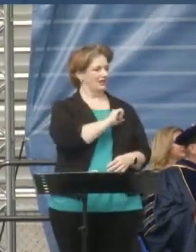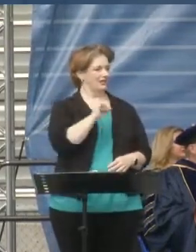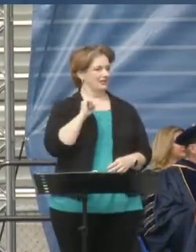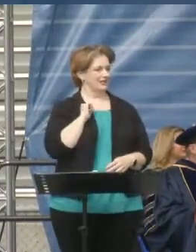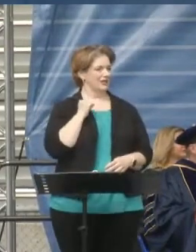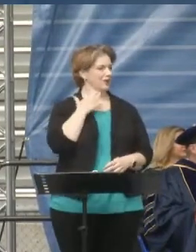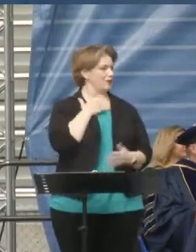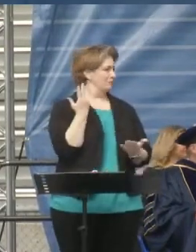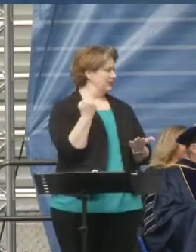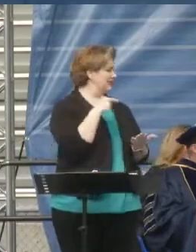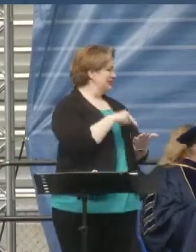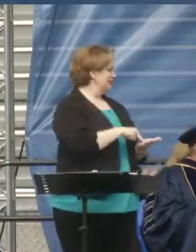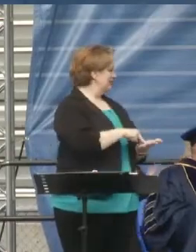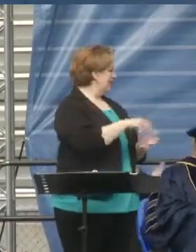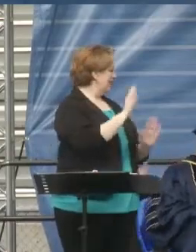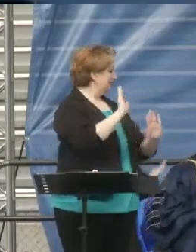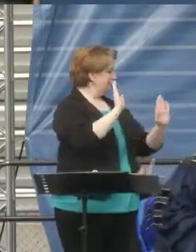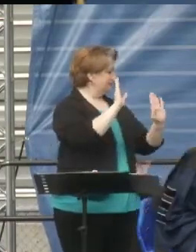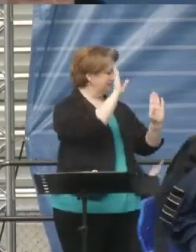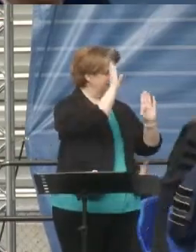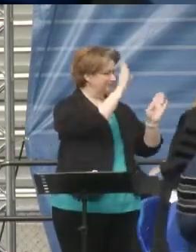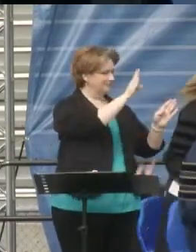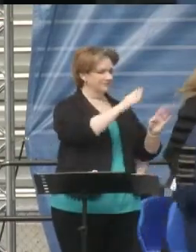to be recognized?